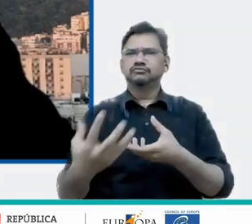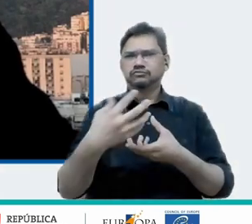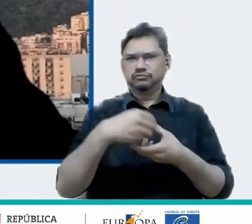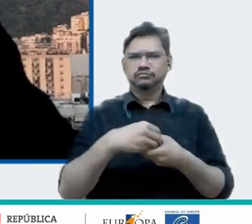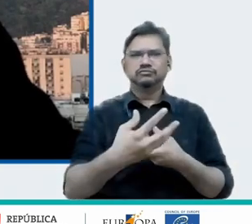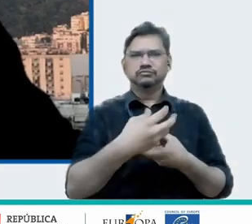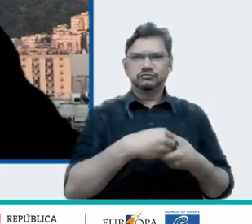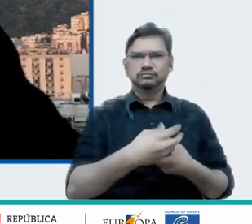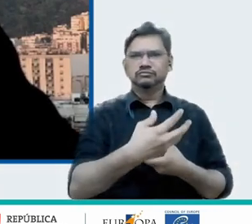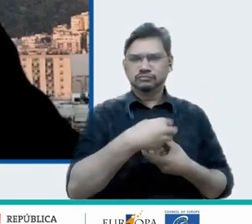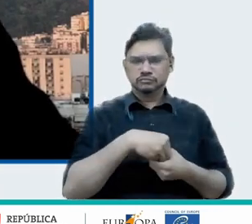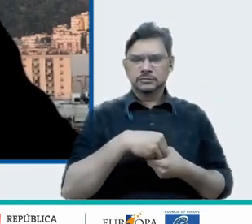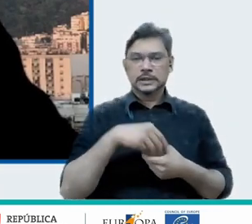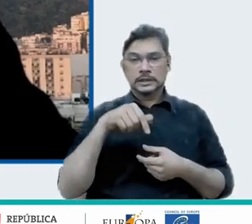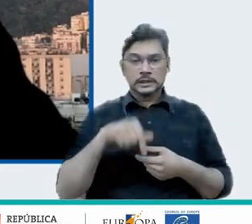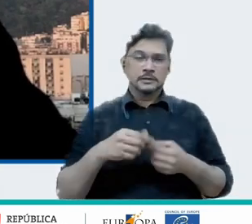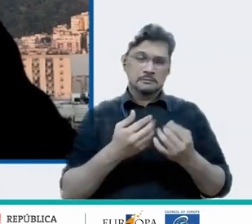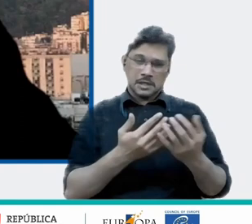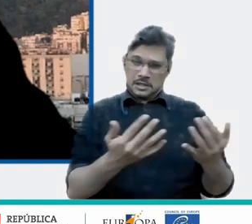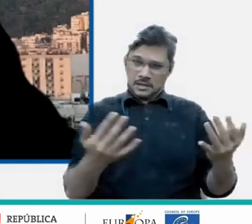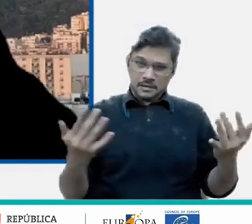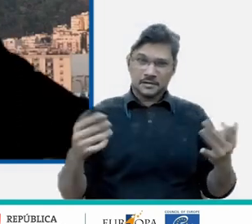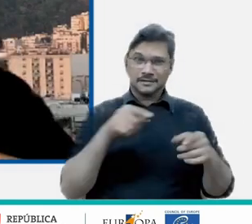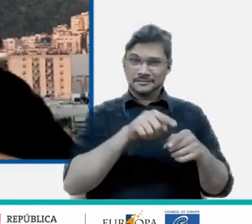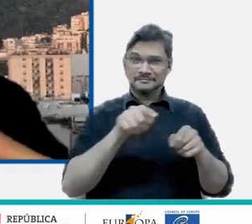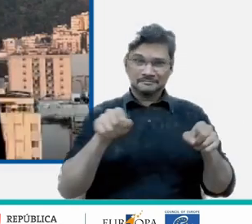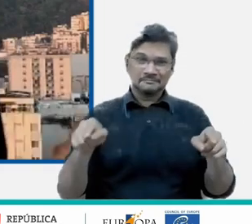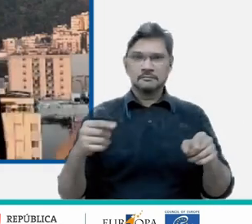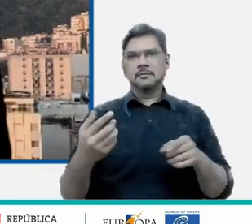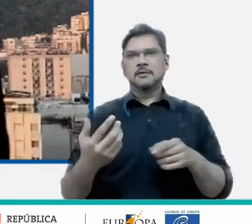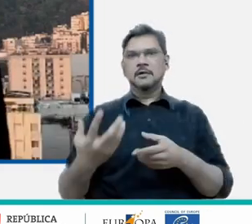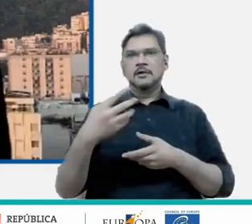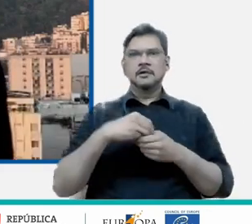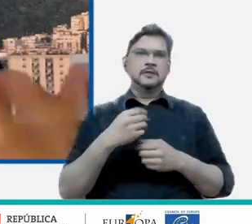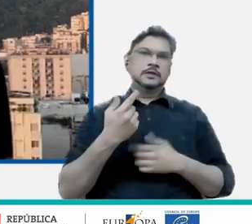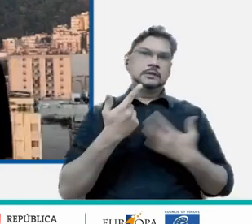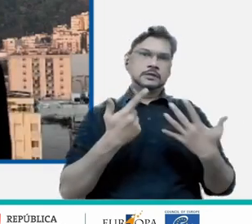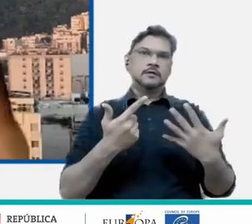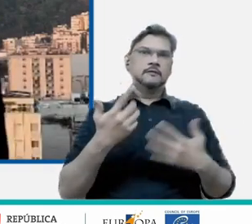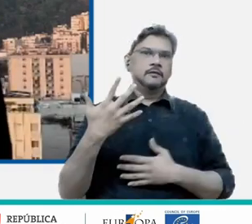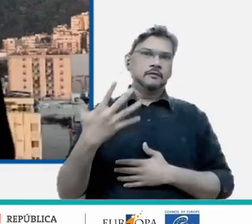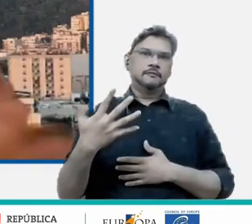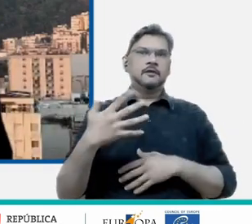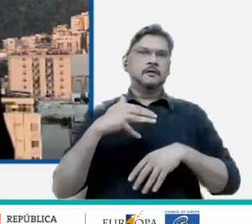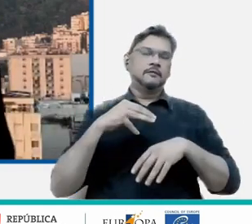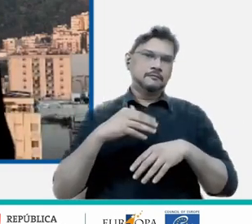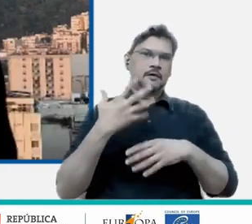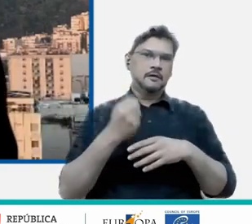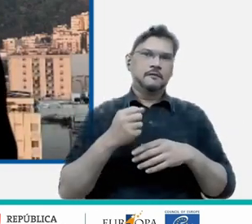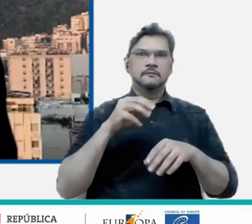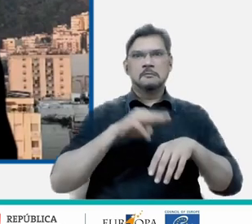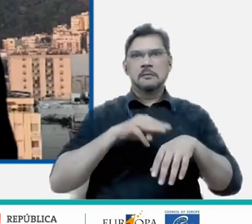with cities today. So we have around 75 members, and we aim at providing this platform to convene exchange knowledge